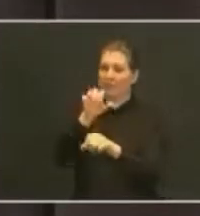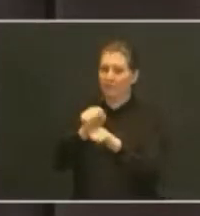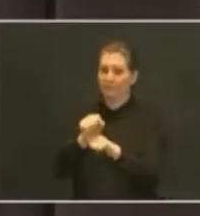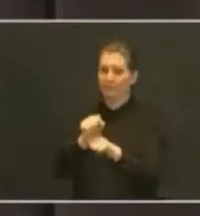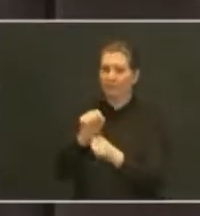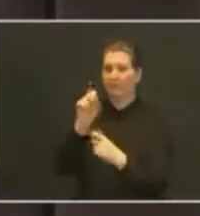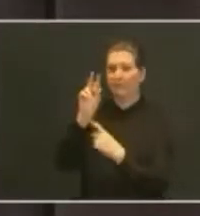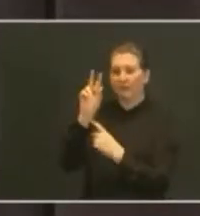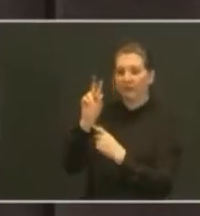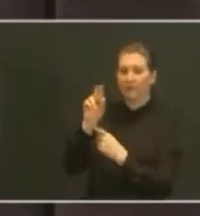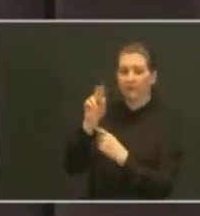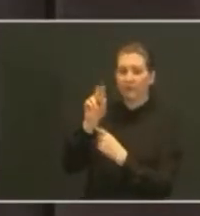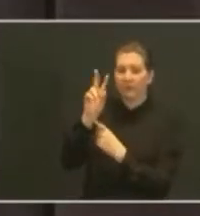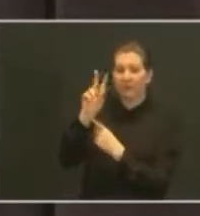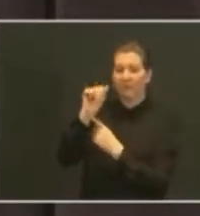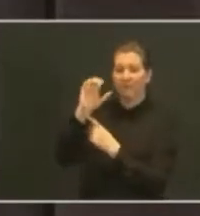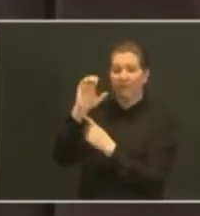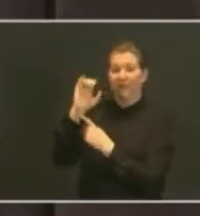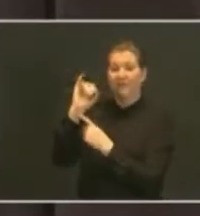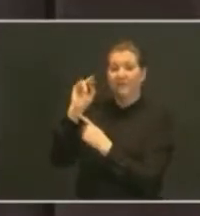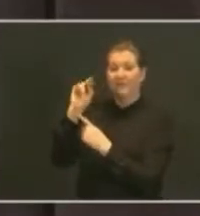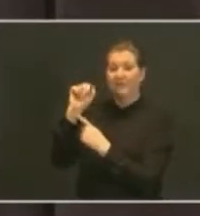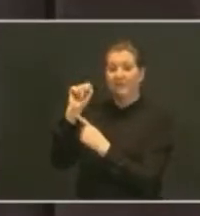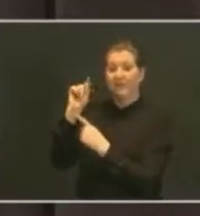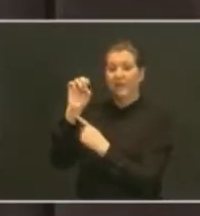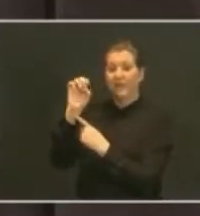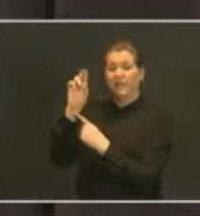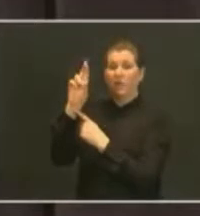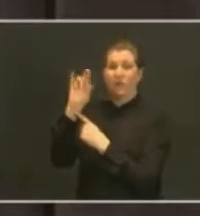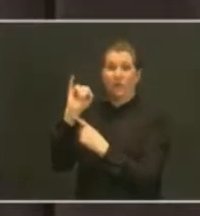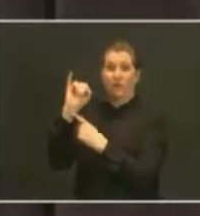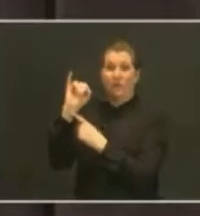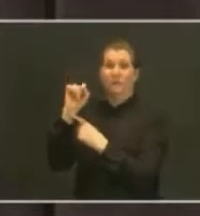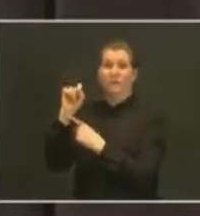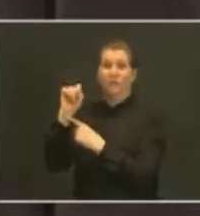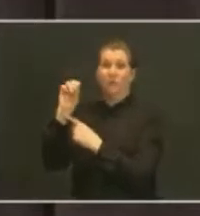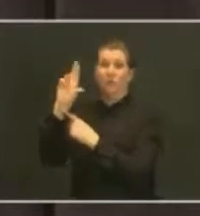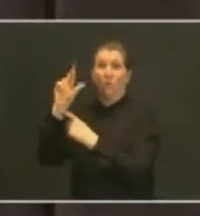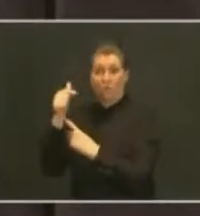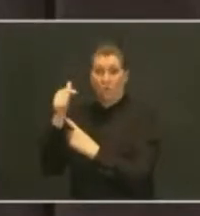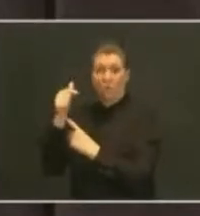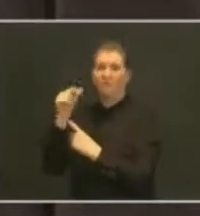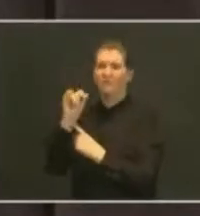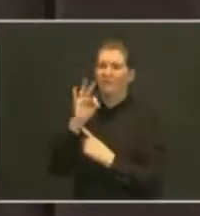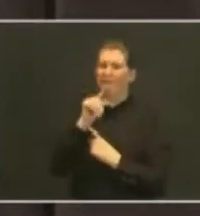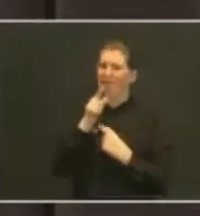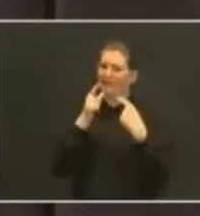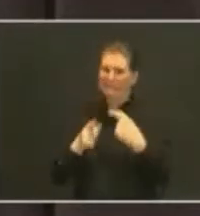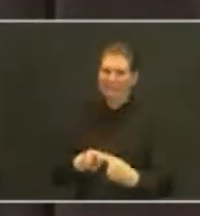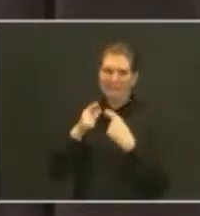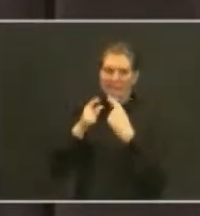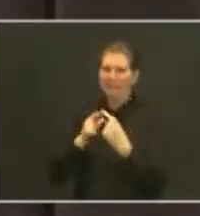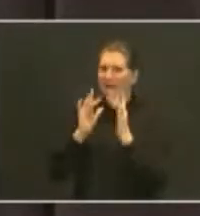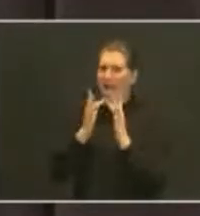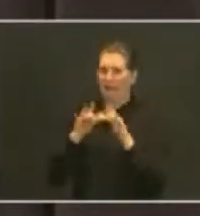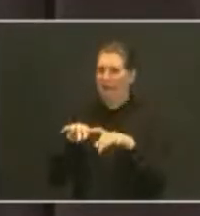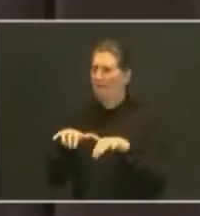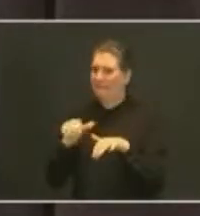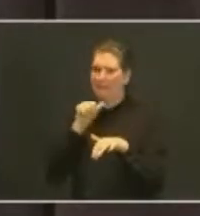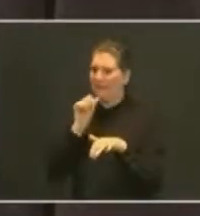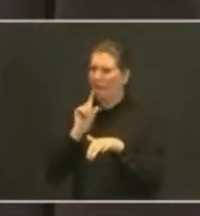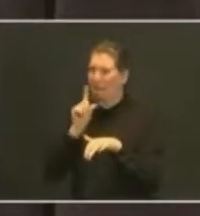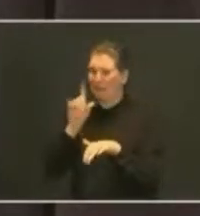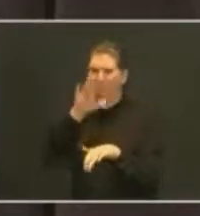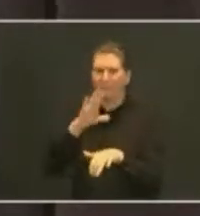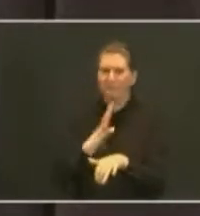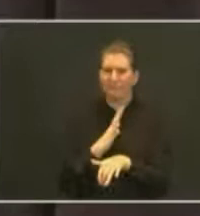vaccinateri.org, or if you cannot register online or are not as comfortable doing that, we also have set up